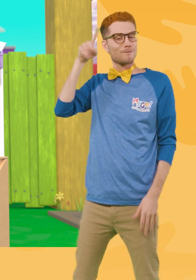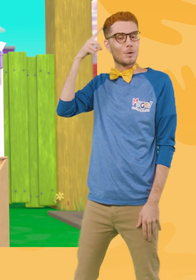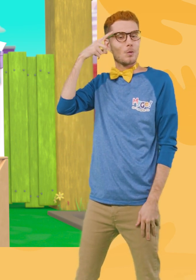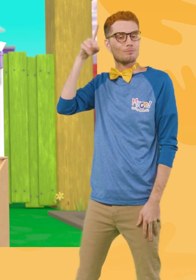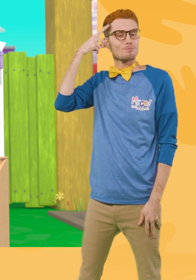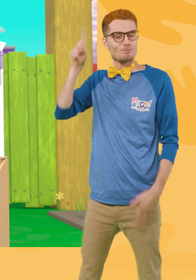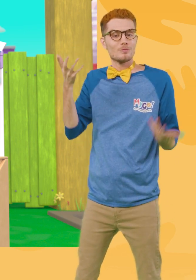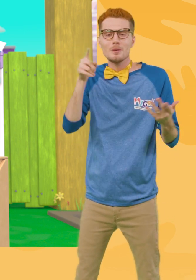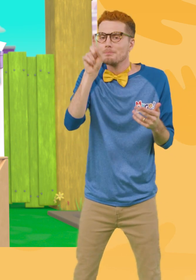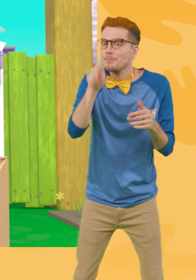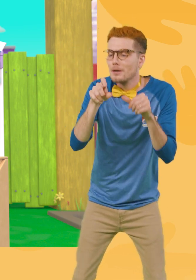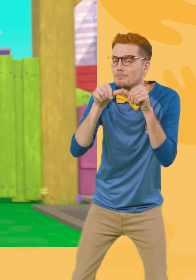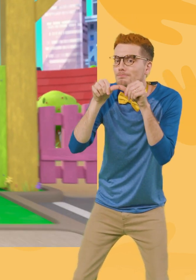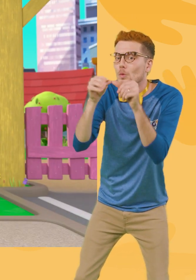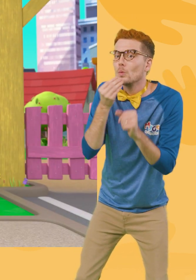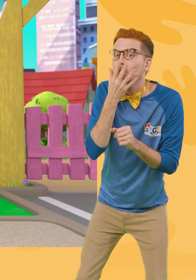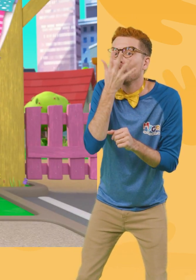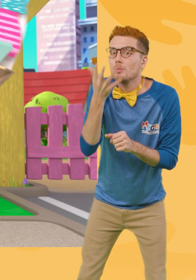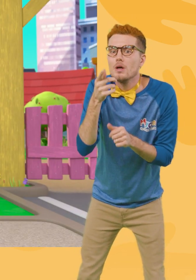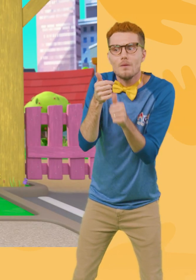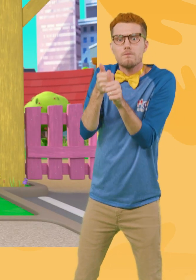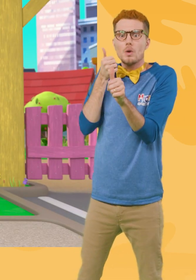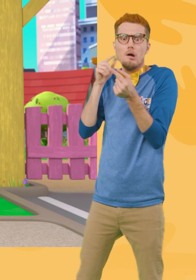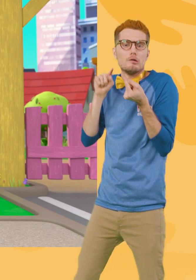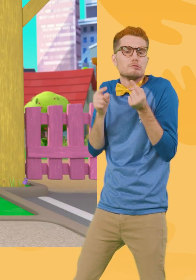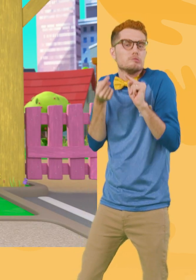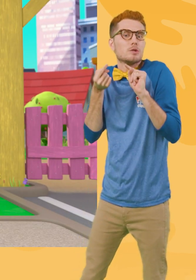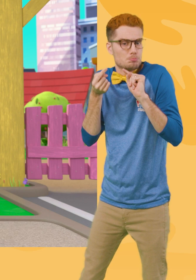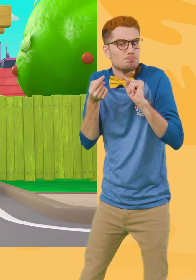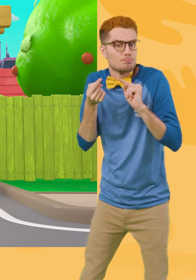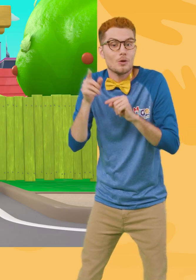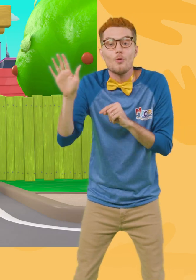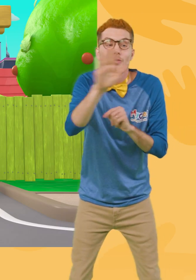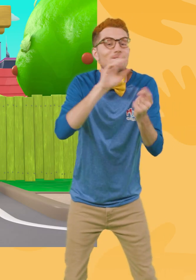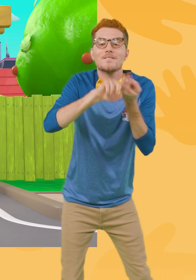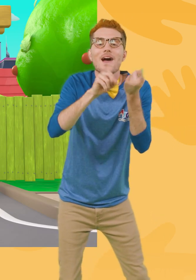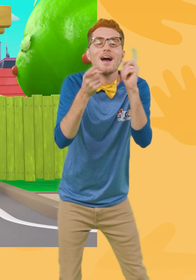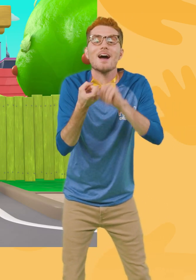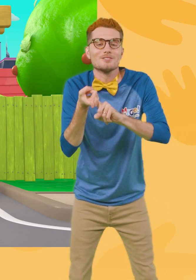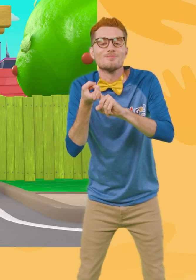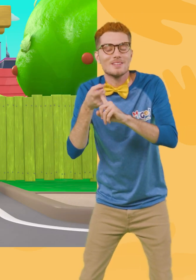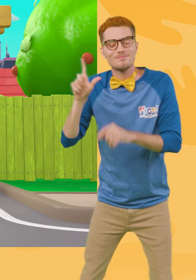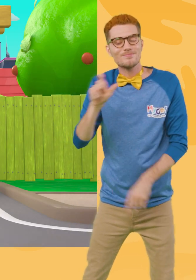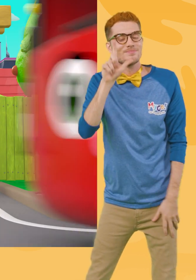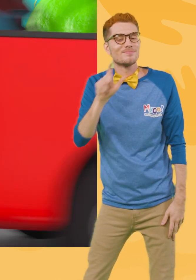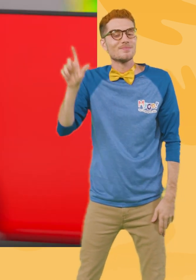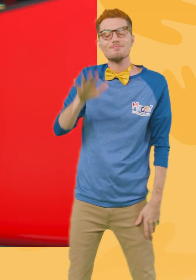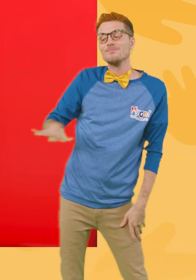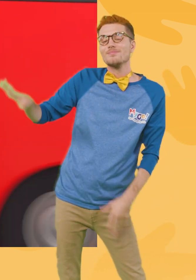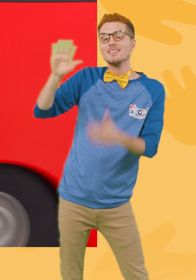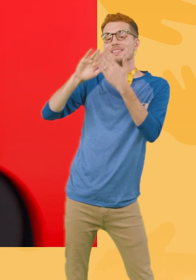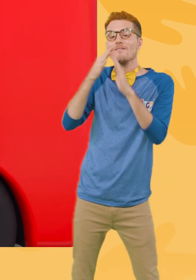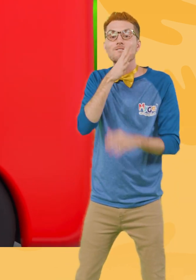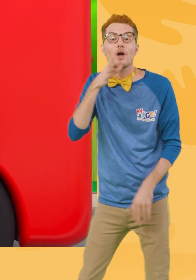all about. You must stay warm, away from any harm, with all your friends on Lellobee